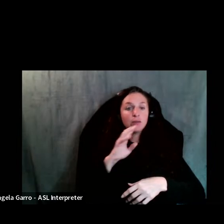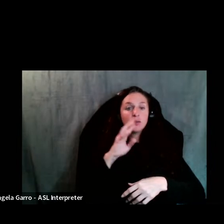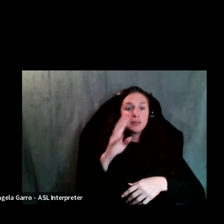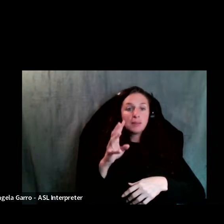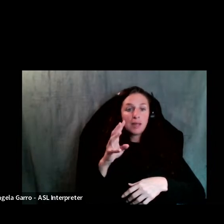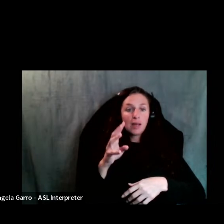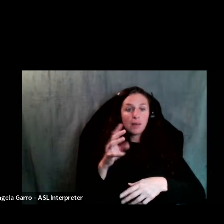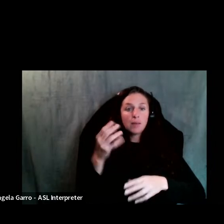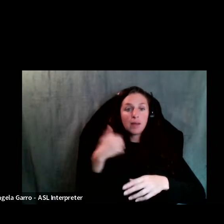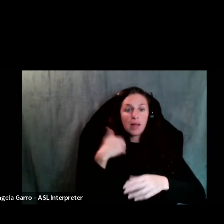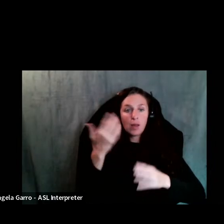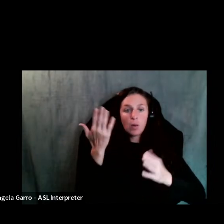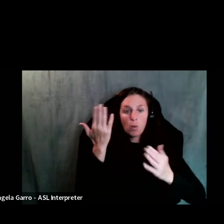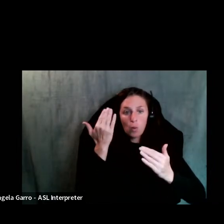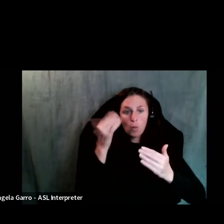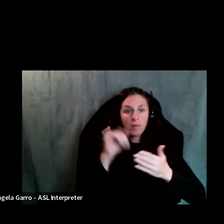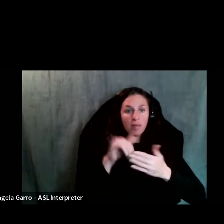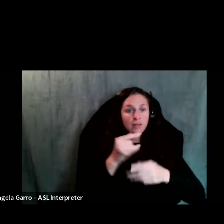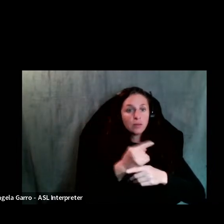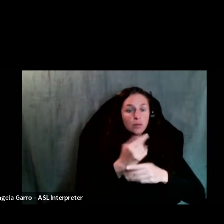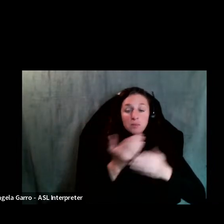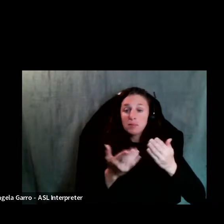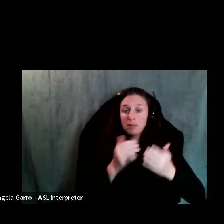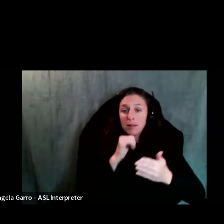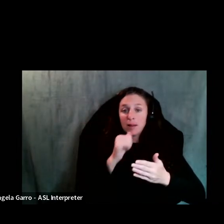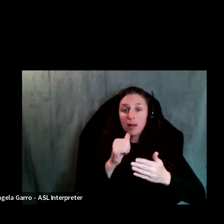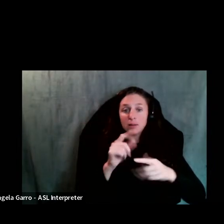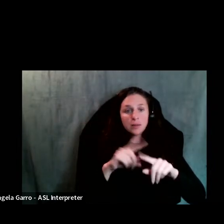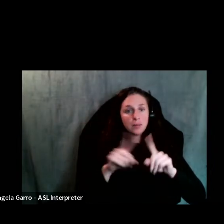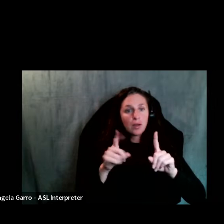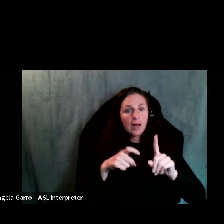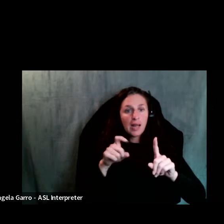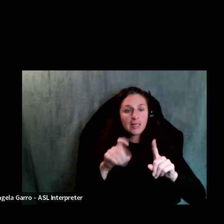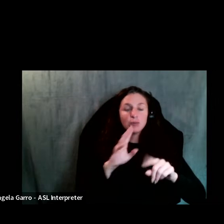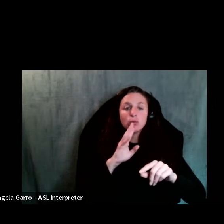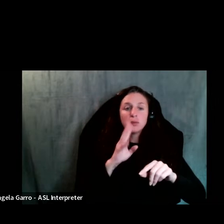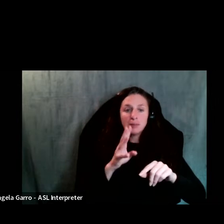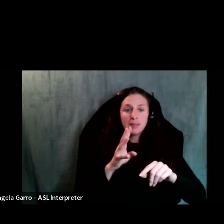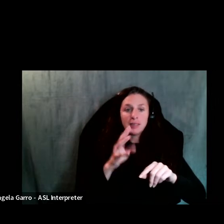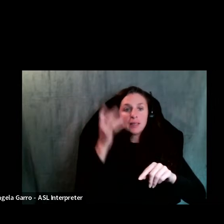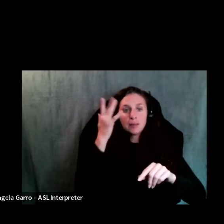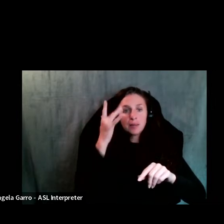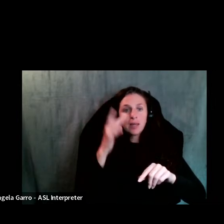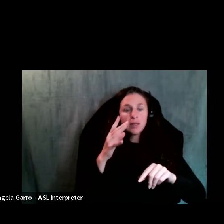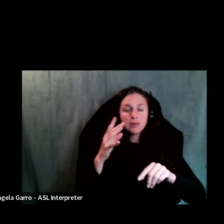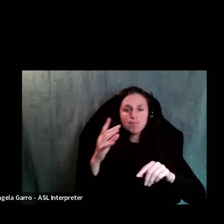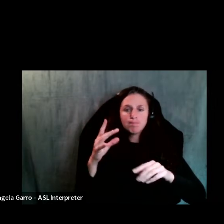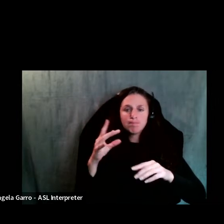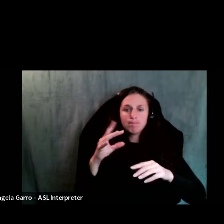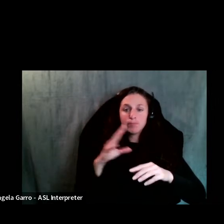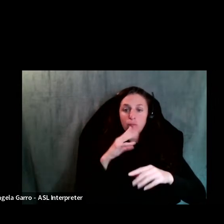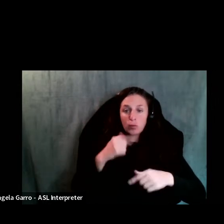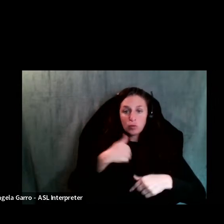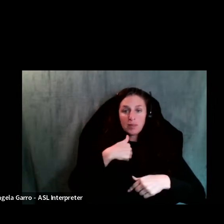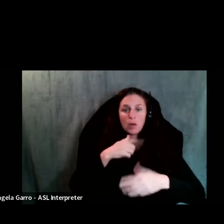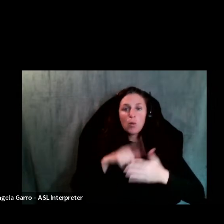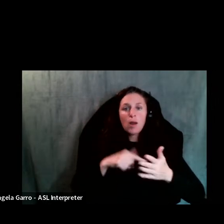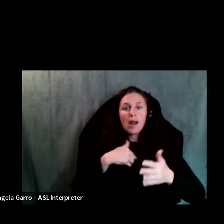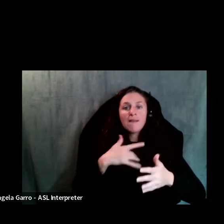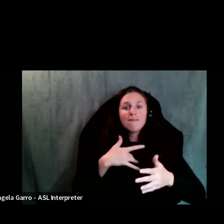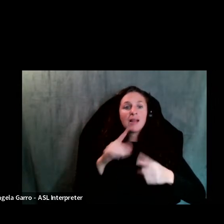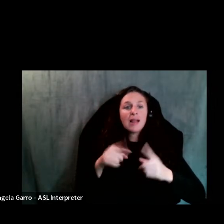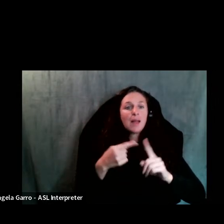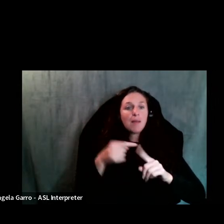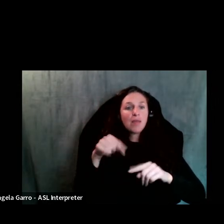this is appropriate. It's probably not, but I need to speak because it talks to me about what I feel about the situation and how